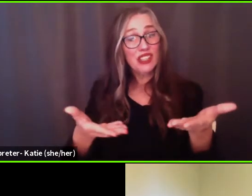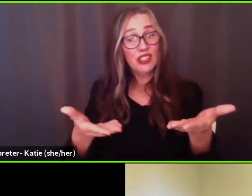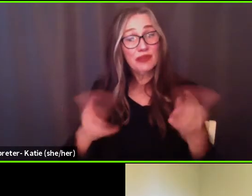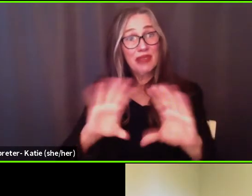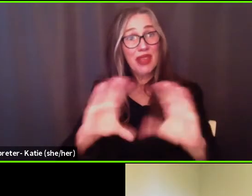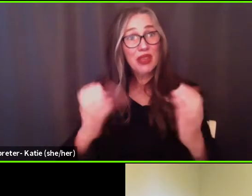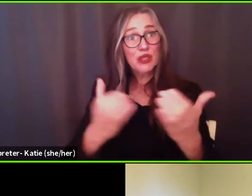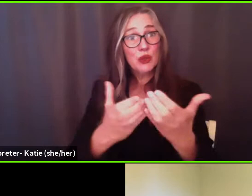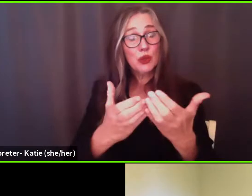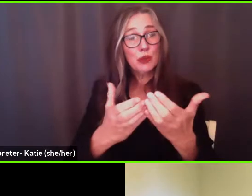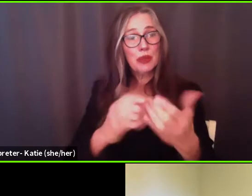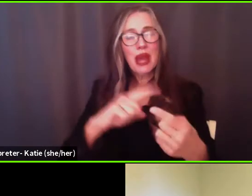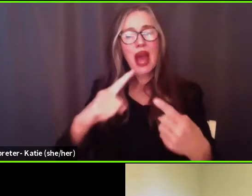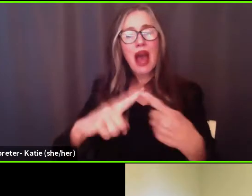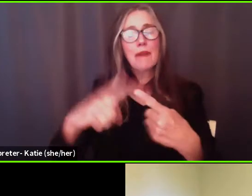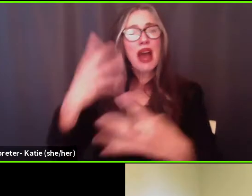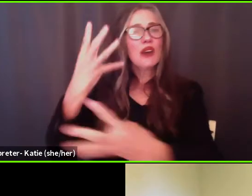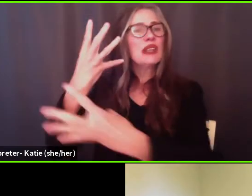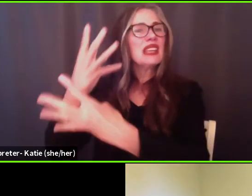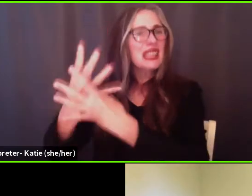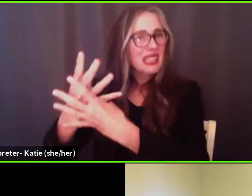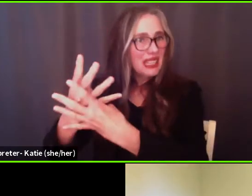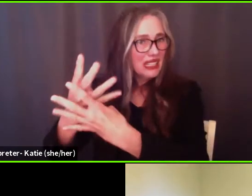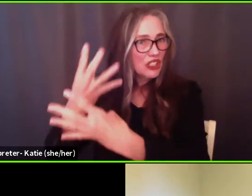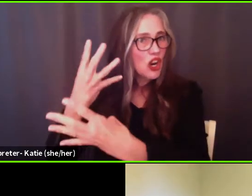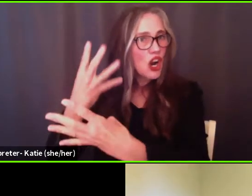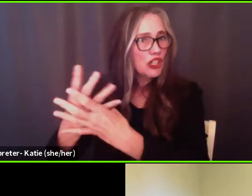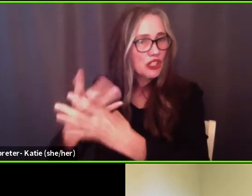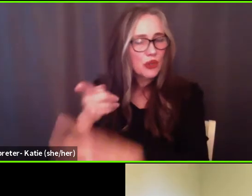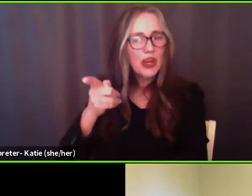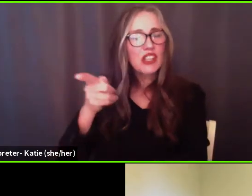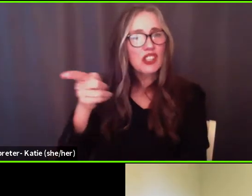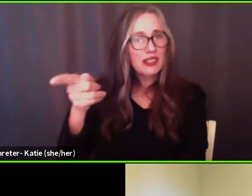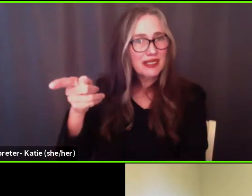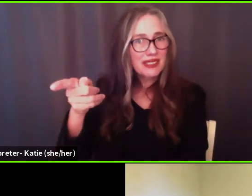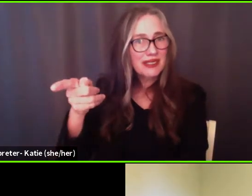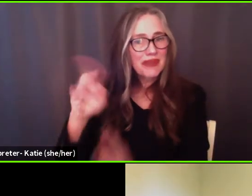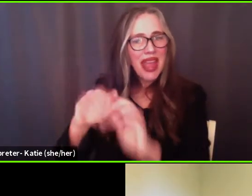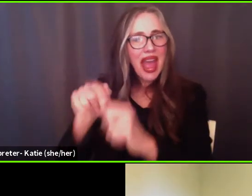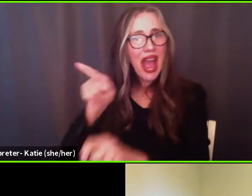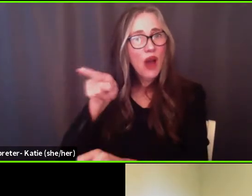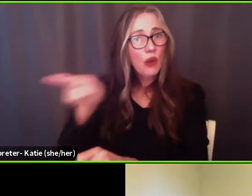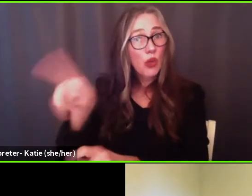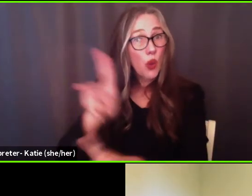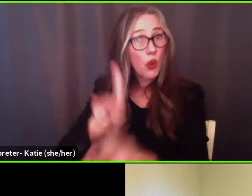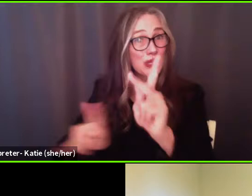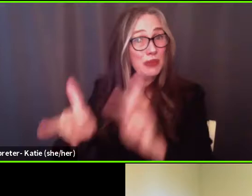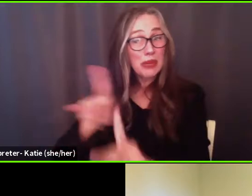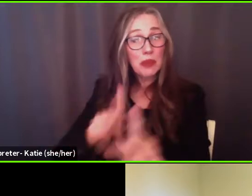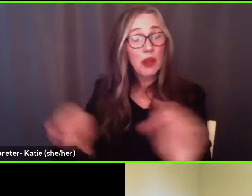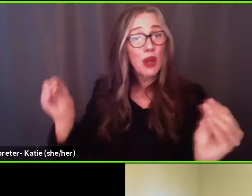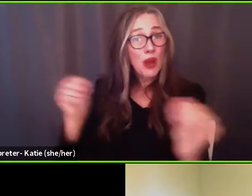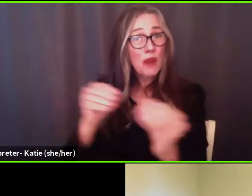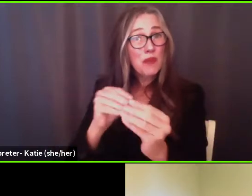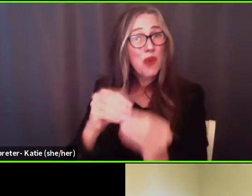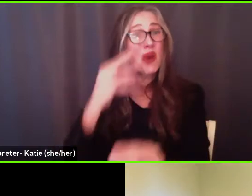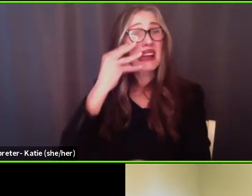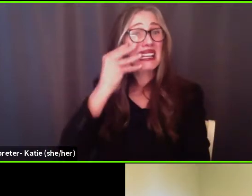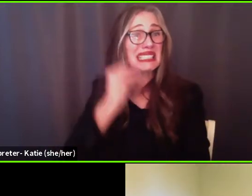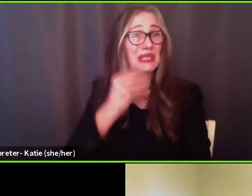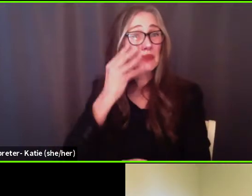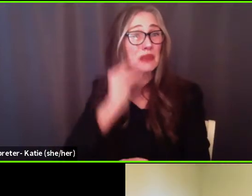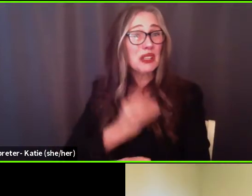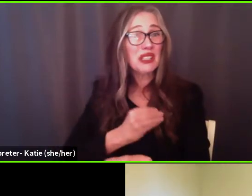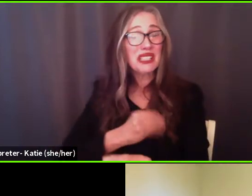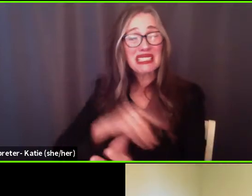framework is also sort of helpful and and reconnecting some of the purposes of eugenic narratives which was to promote these ideas of